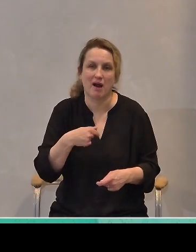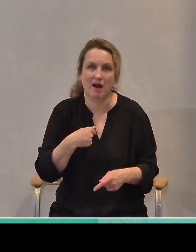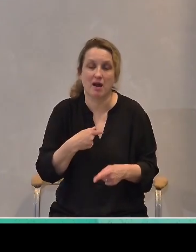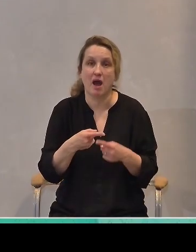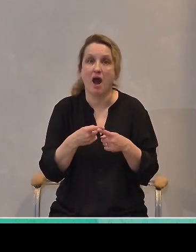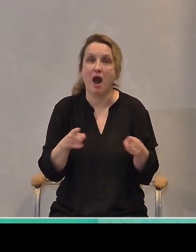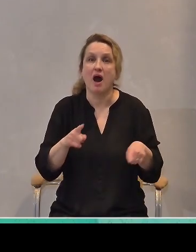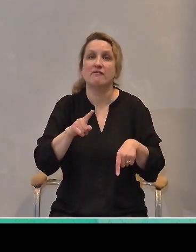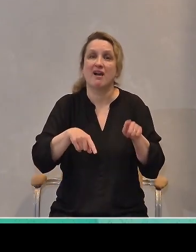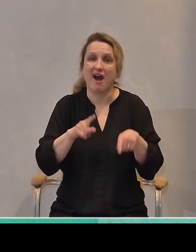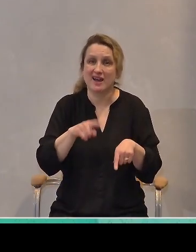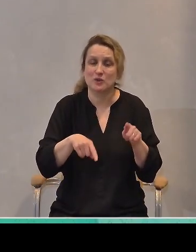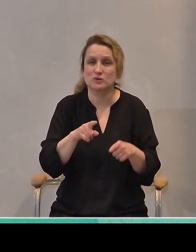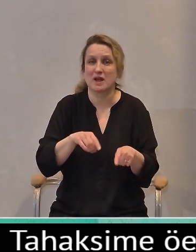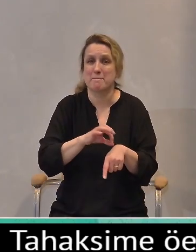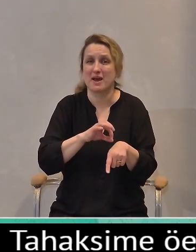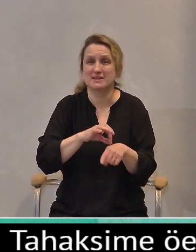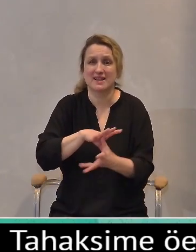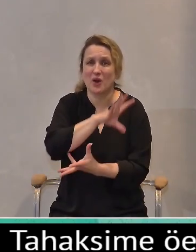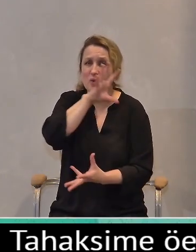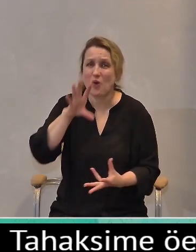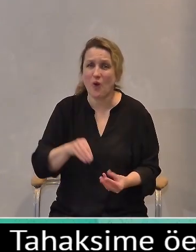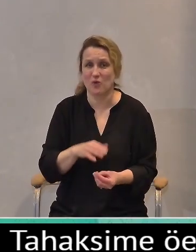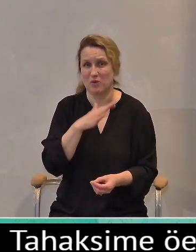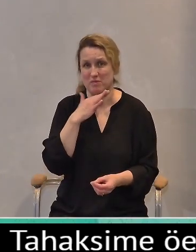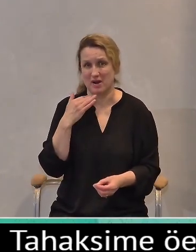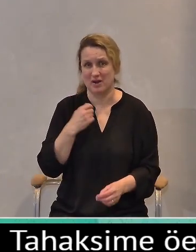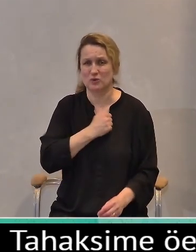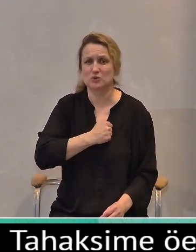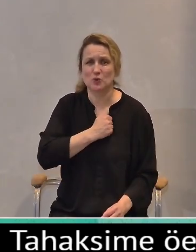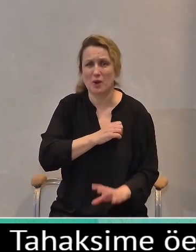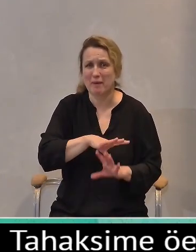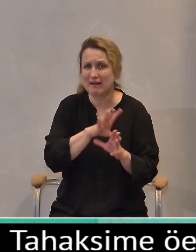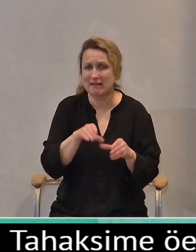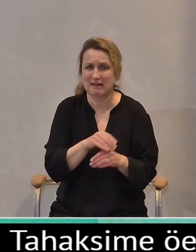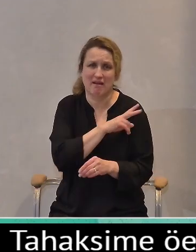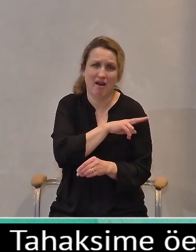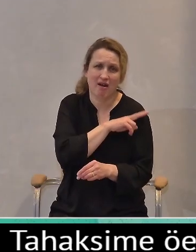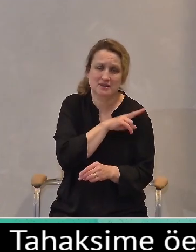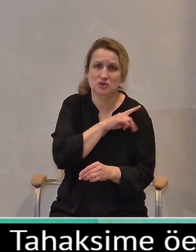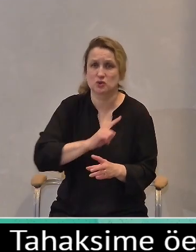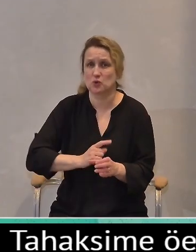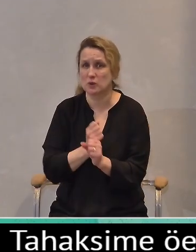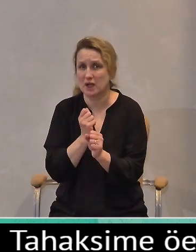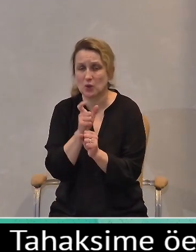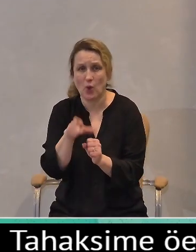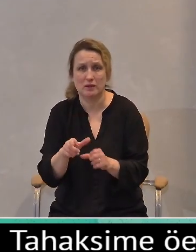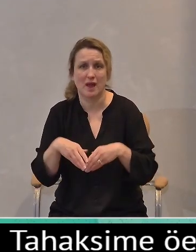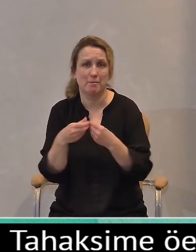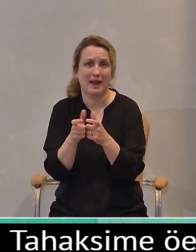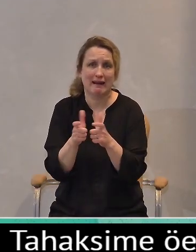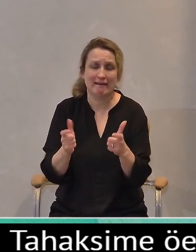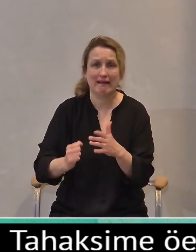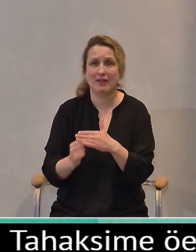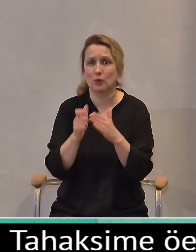Yes, rare diseases are rare, but there are altogether very many patients with rare diseases. When you're a medical